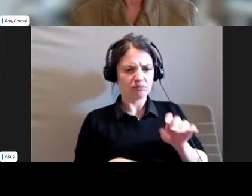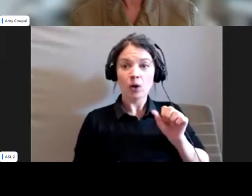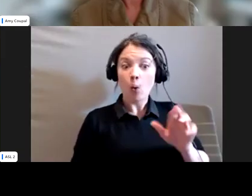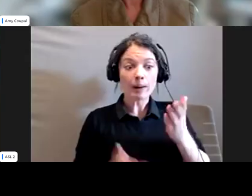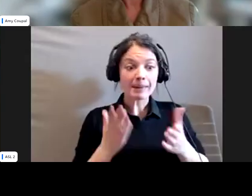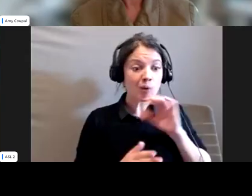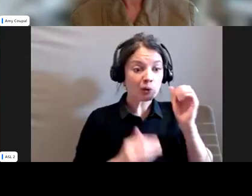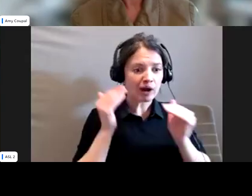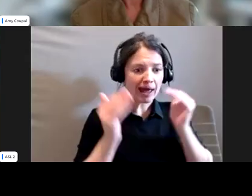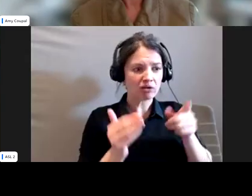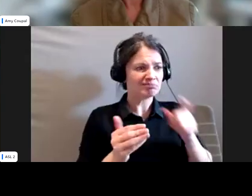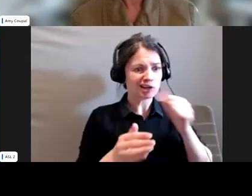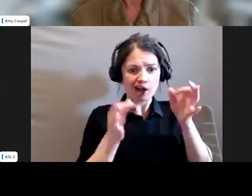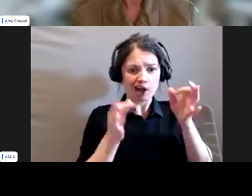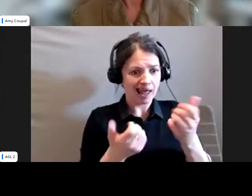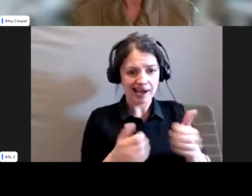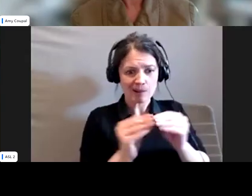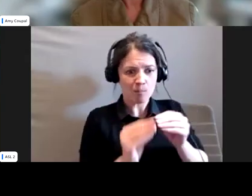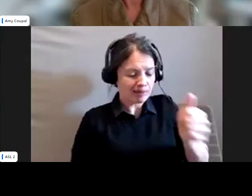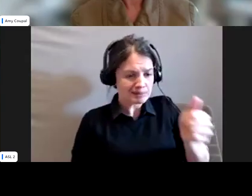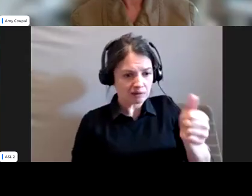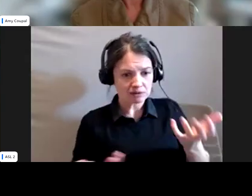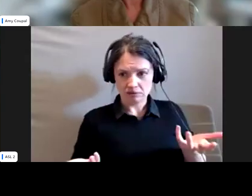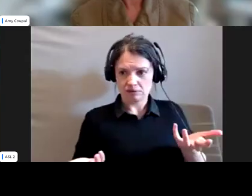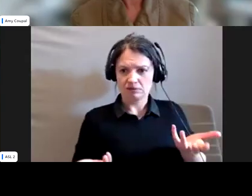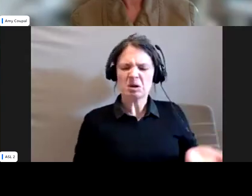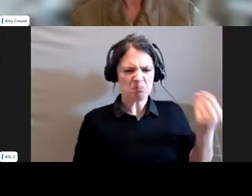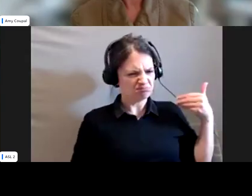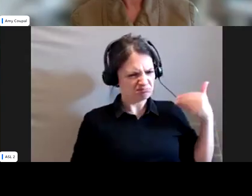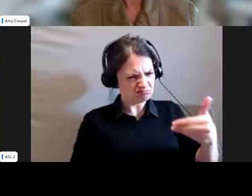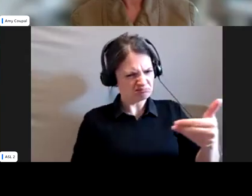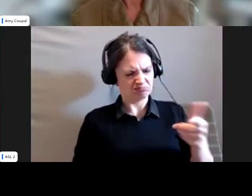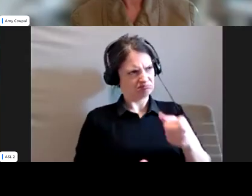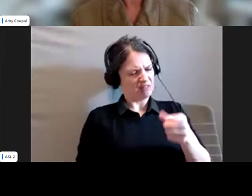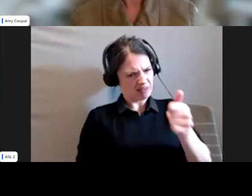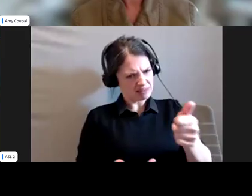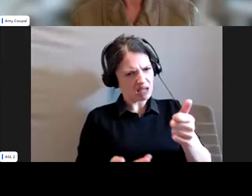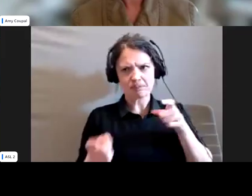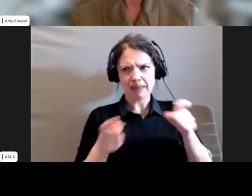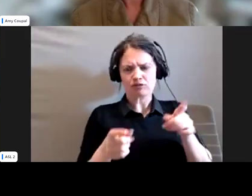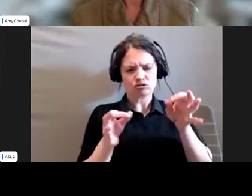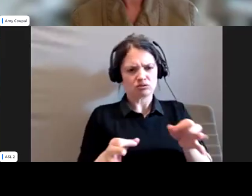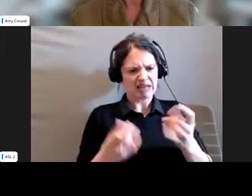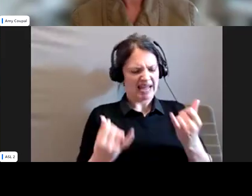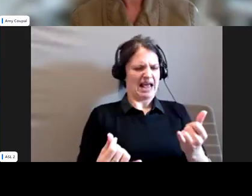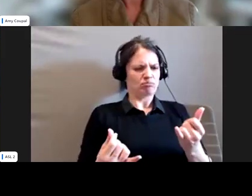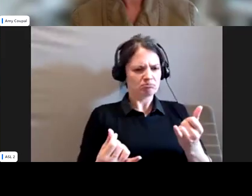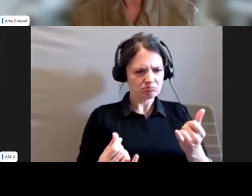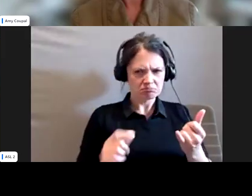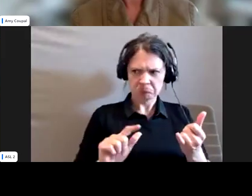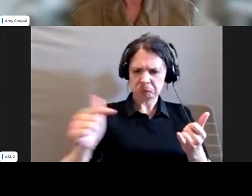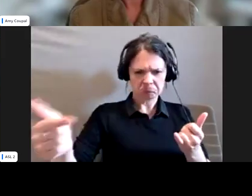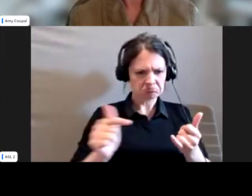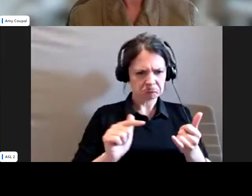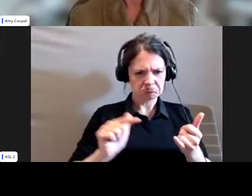in decisions that they previously have managed independently. That's why we feel that coordinated